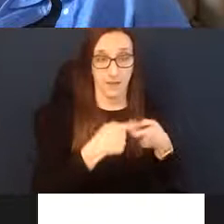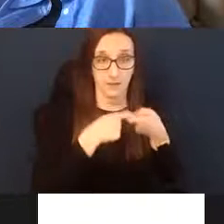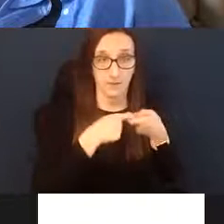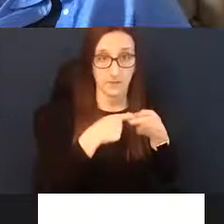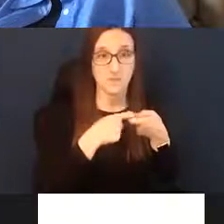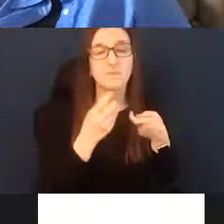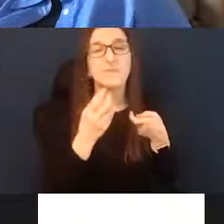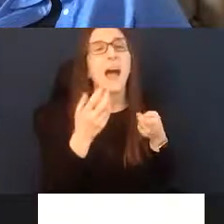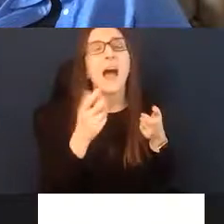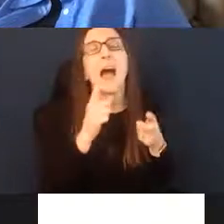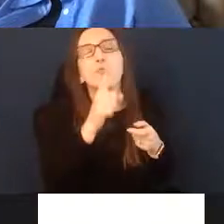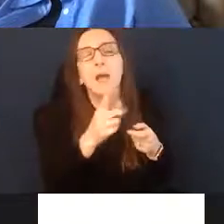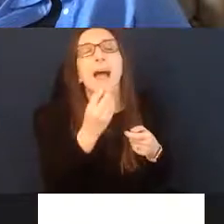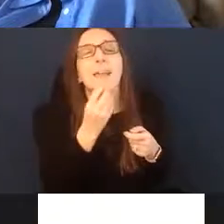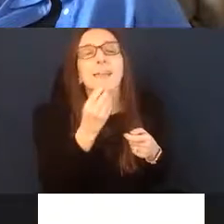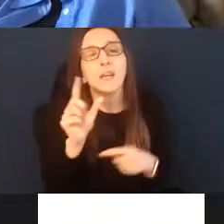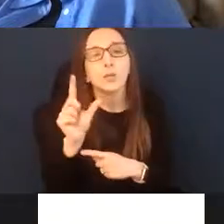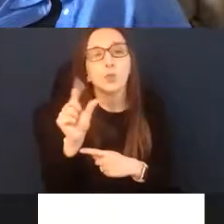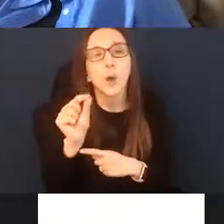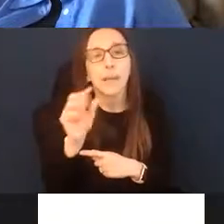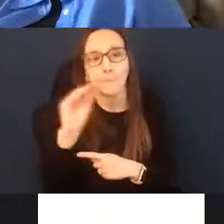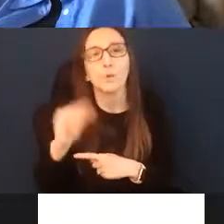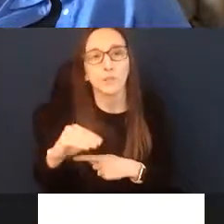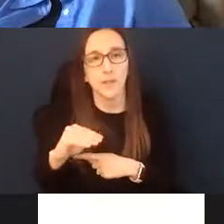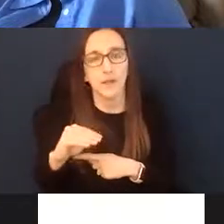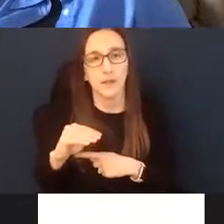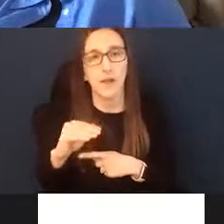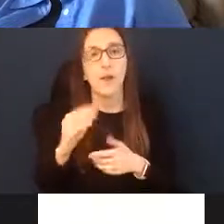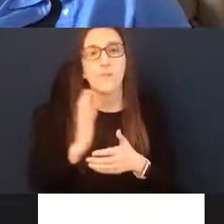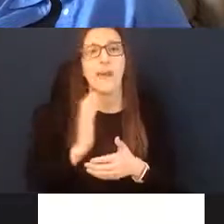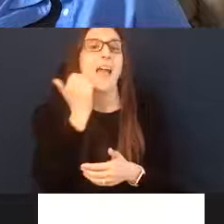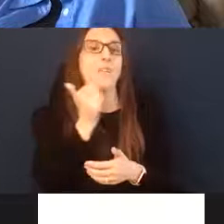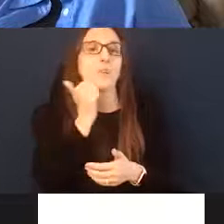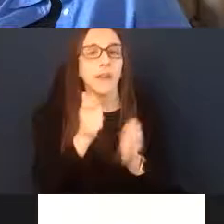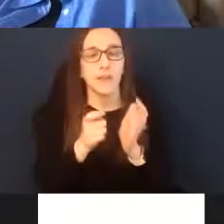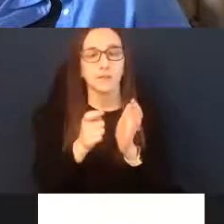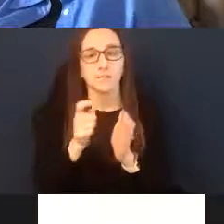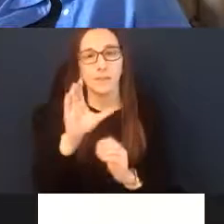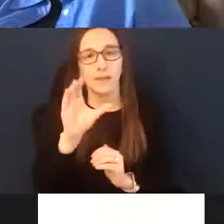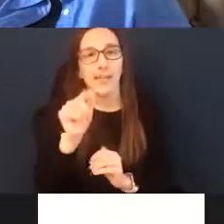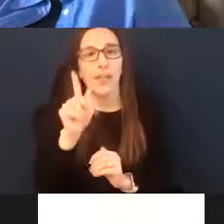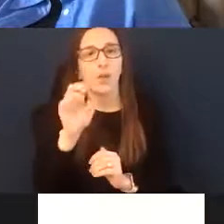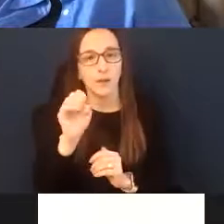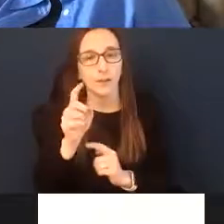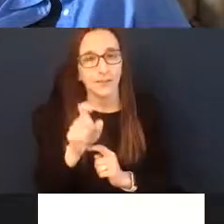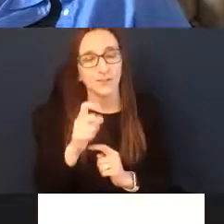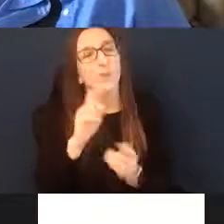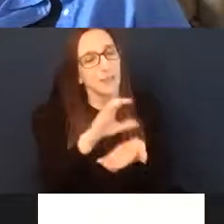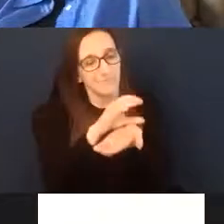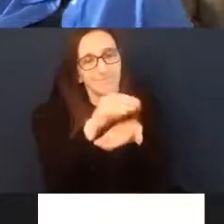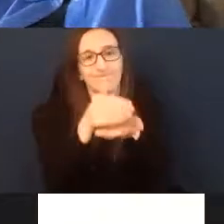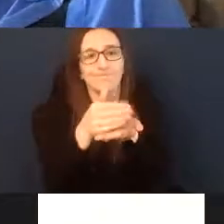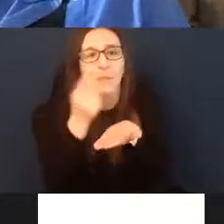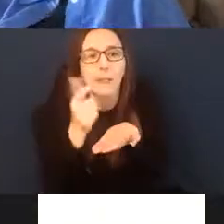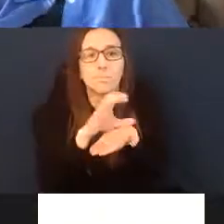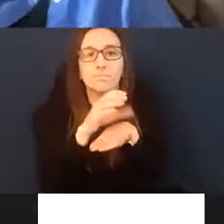20% of your daily calorie needs. So you eat a significantly smaller amount of food during those days.